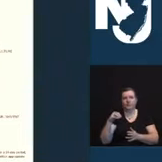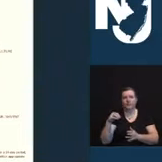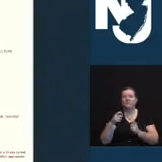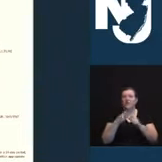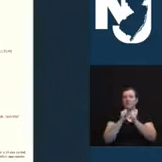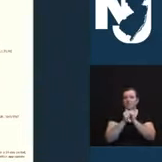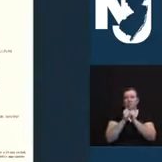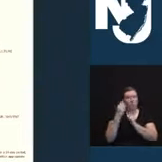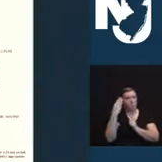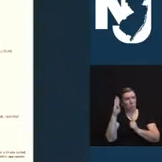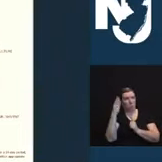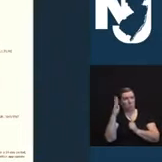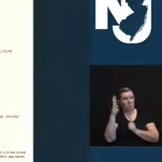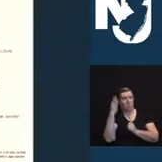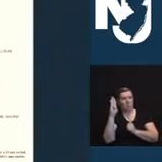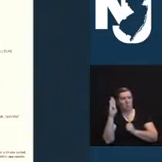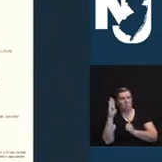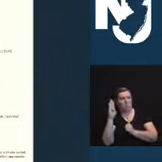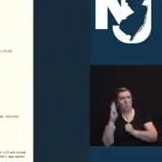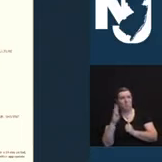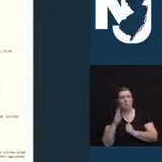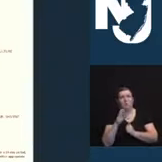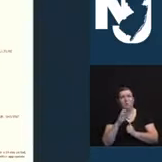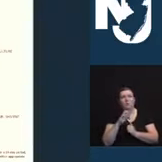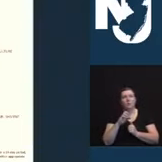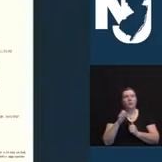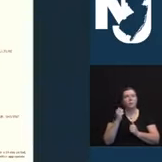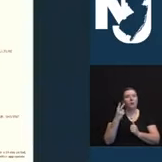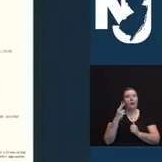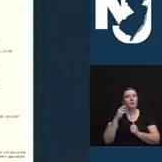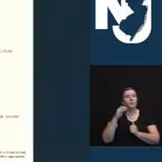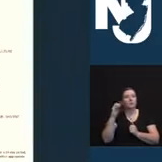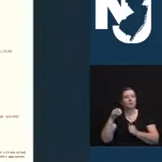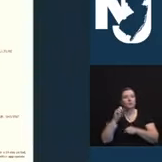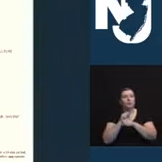10% was the workplace, 9% in our farms,